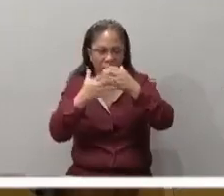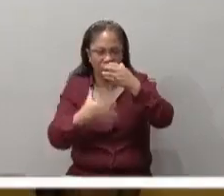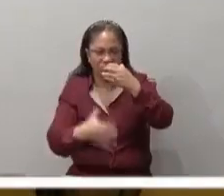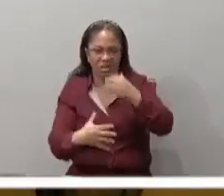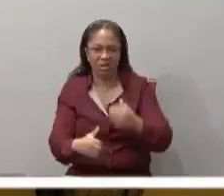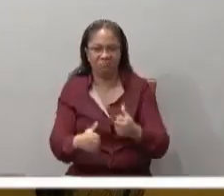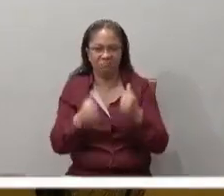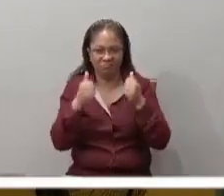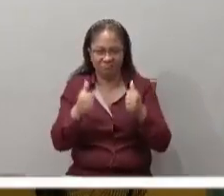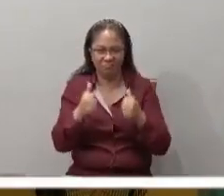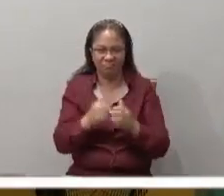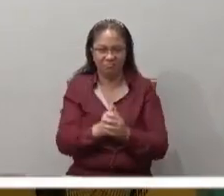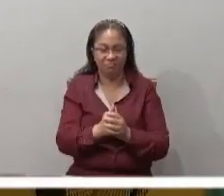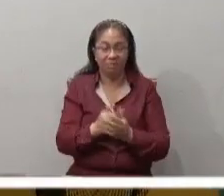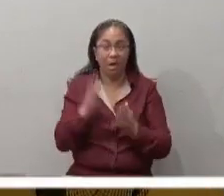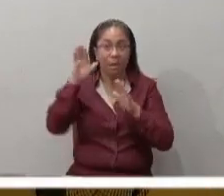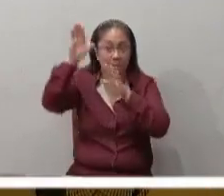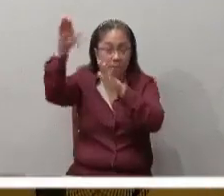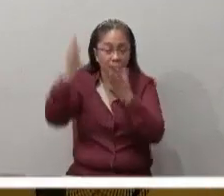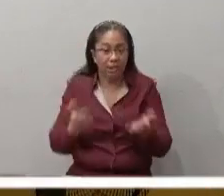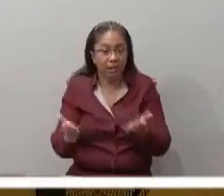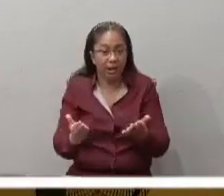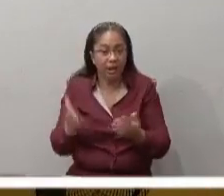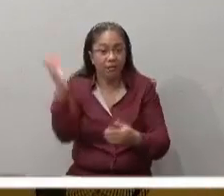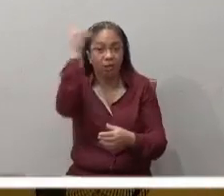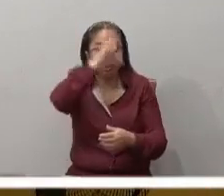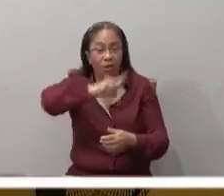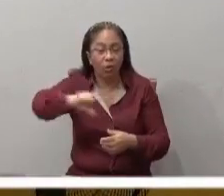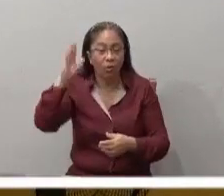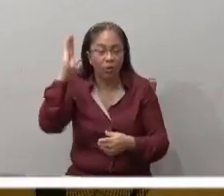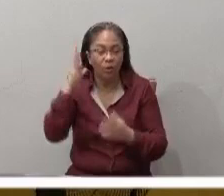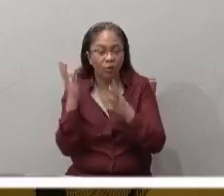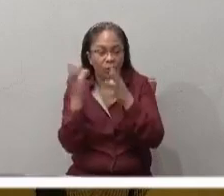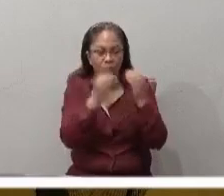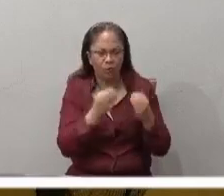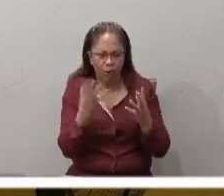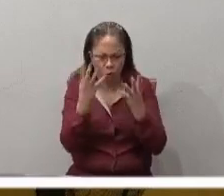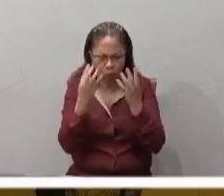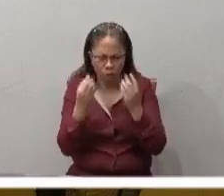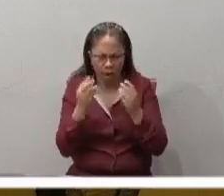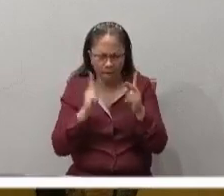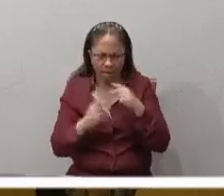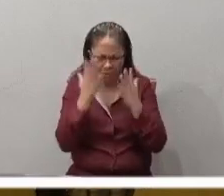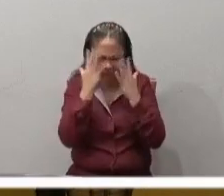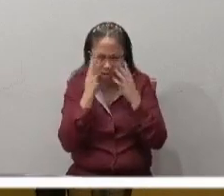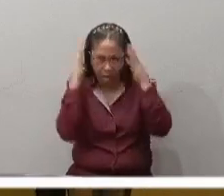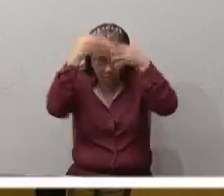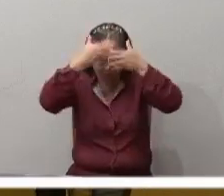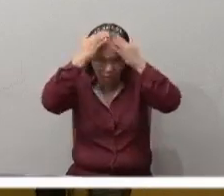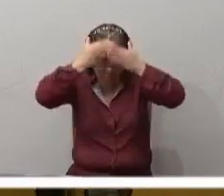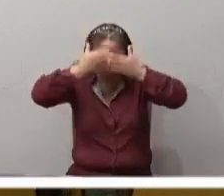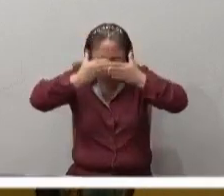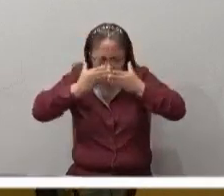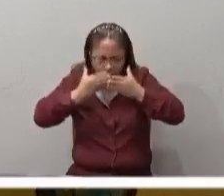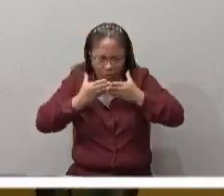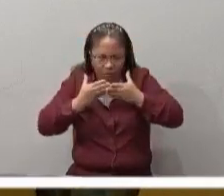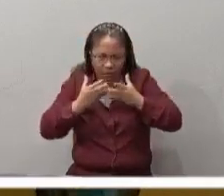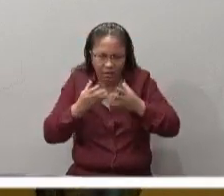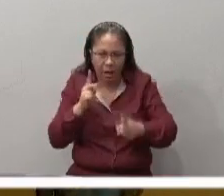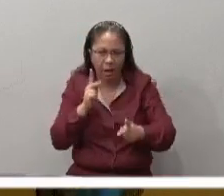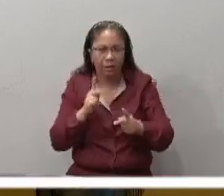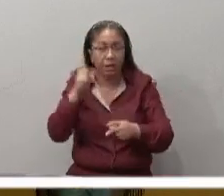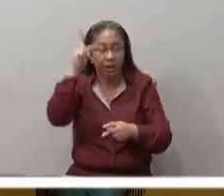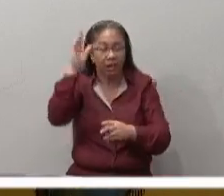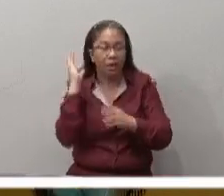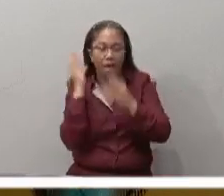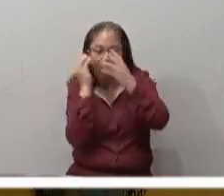wine. On this mountain, he will remove the mourning veil. You know, there's sometimes when the translation